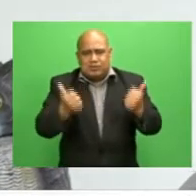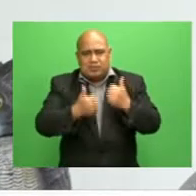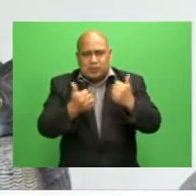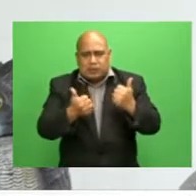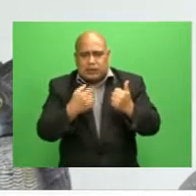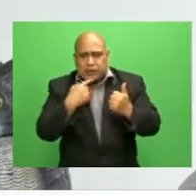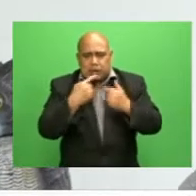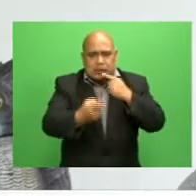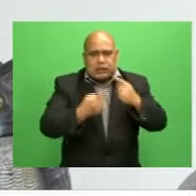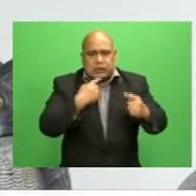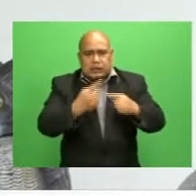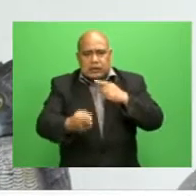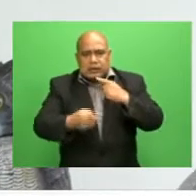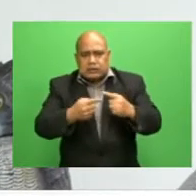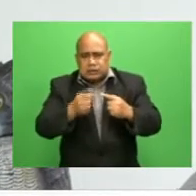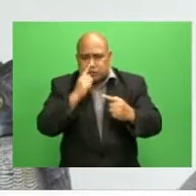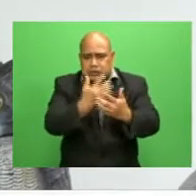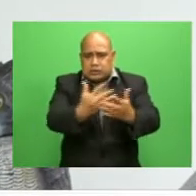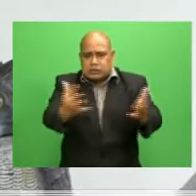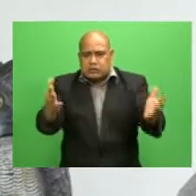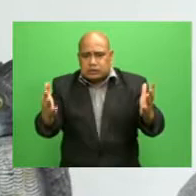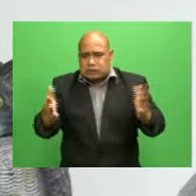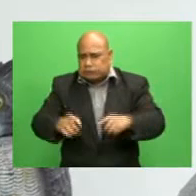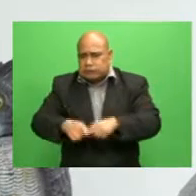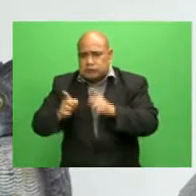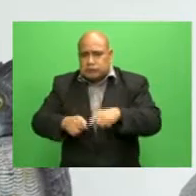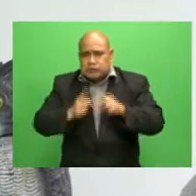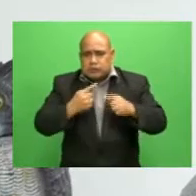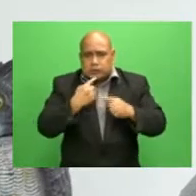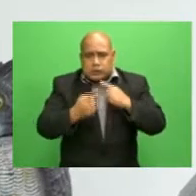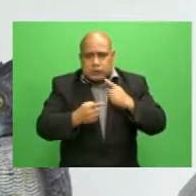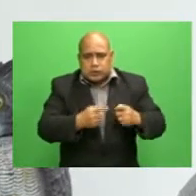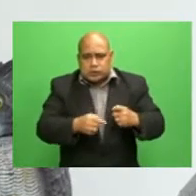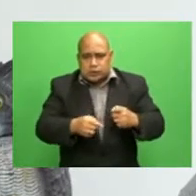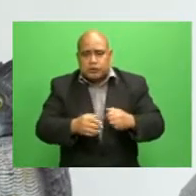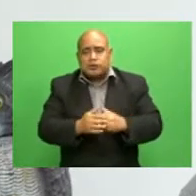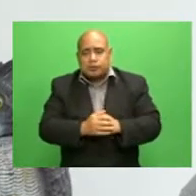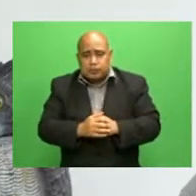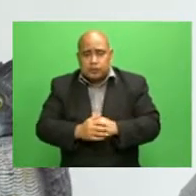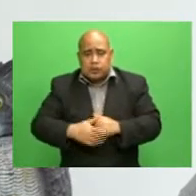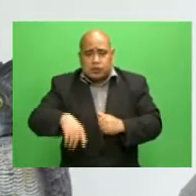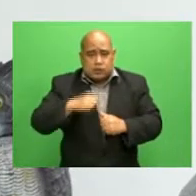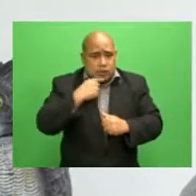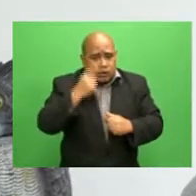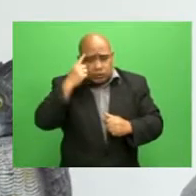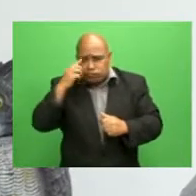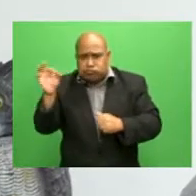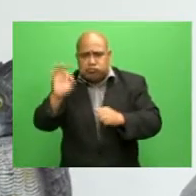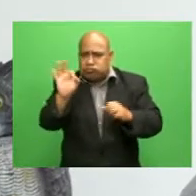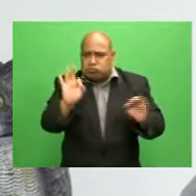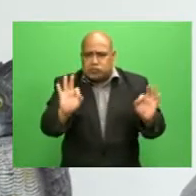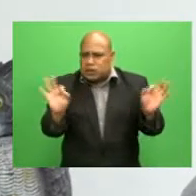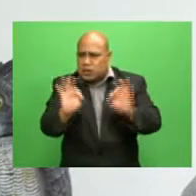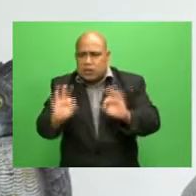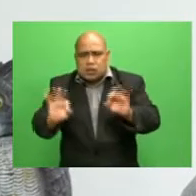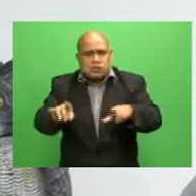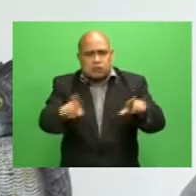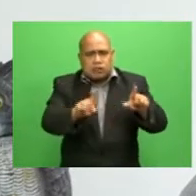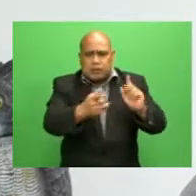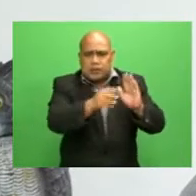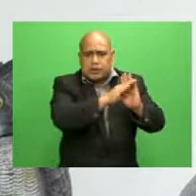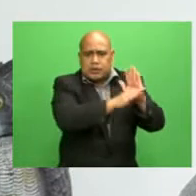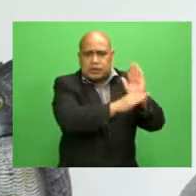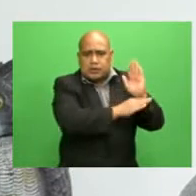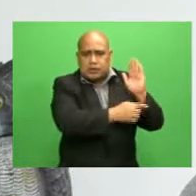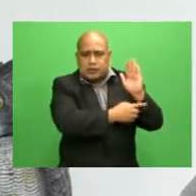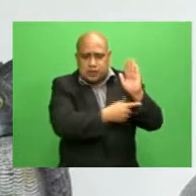else. There's been nothing said about the 33 allegations that I have put as a